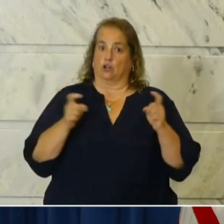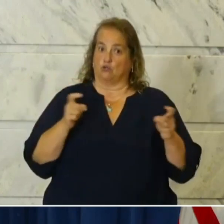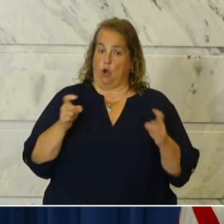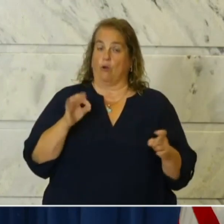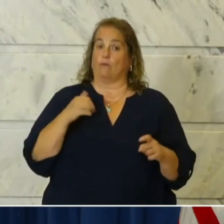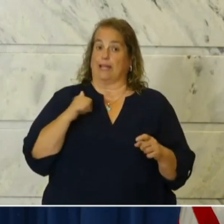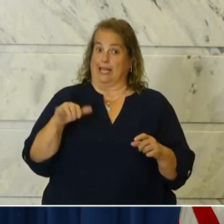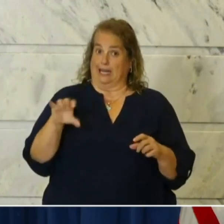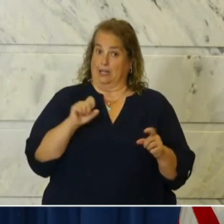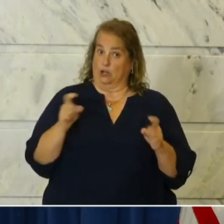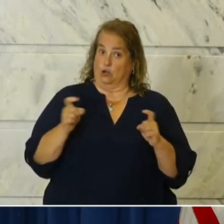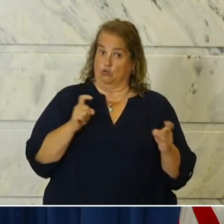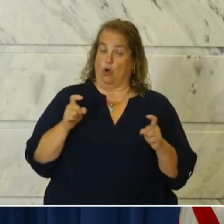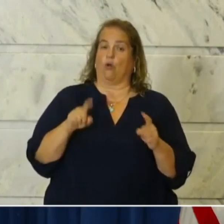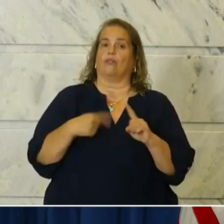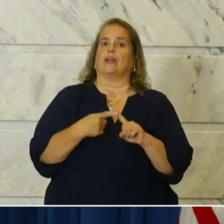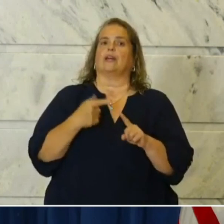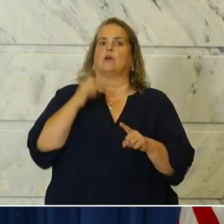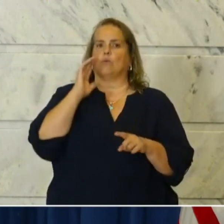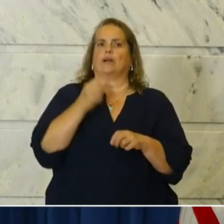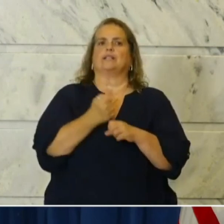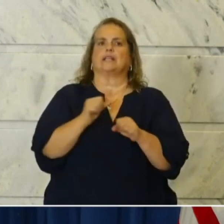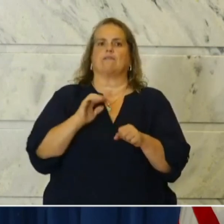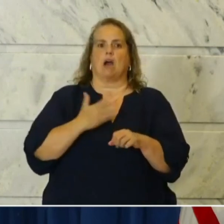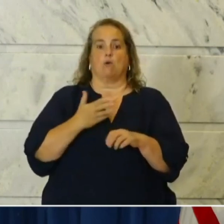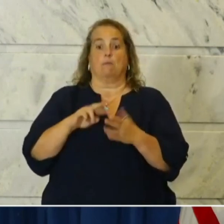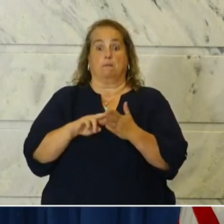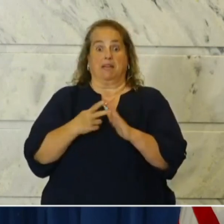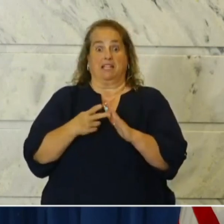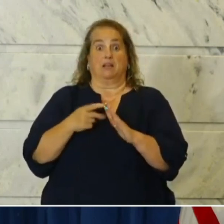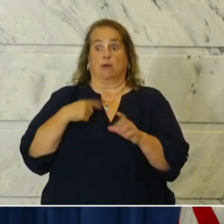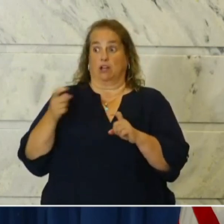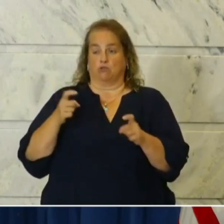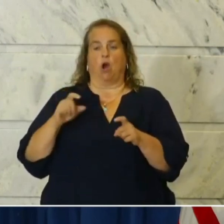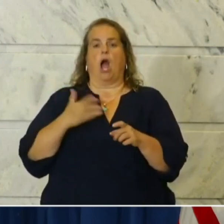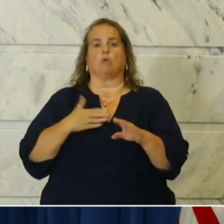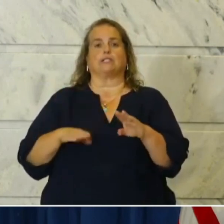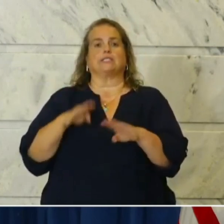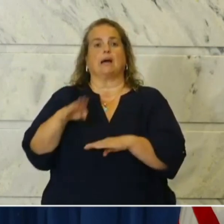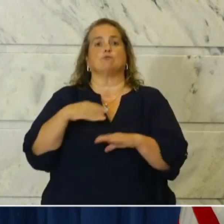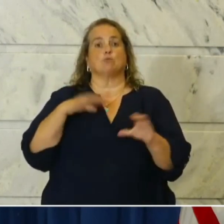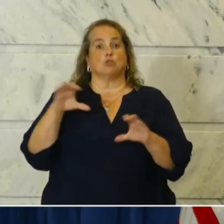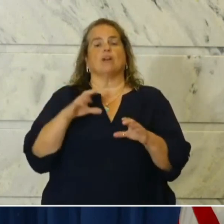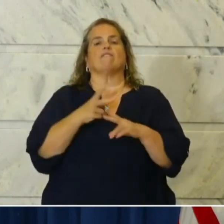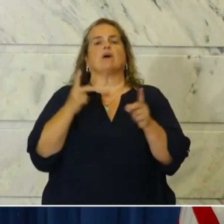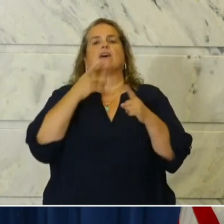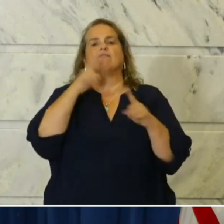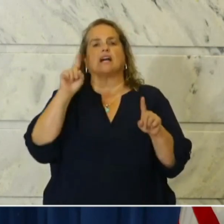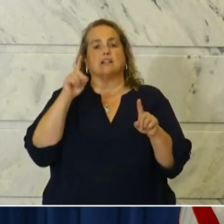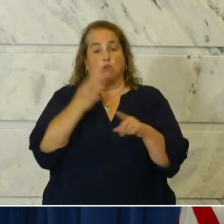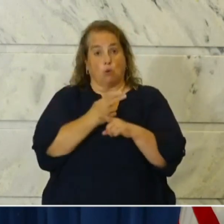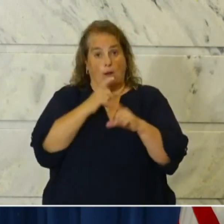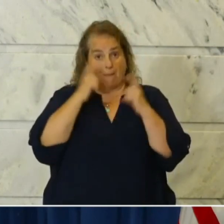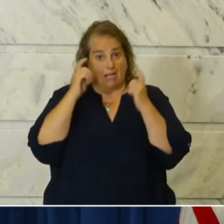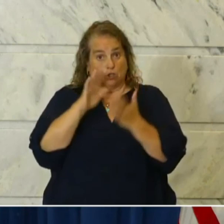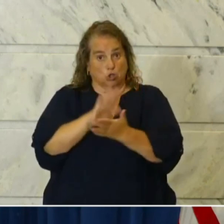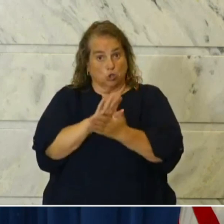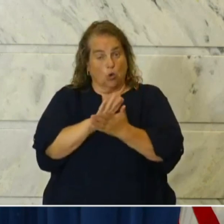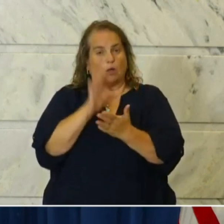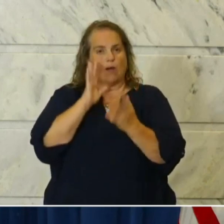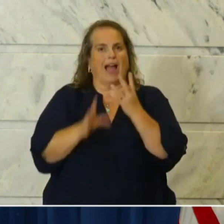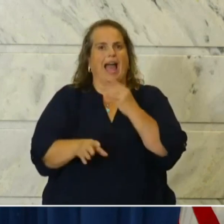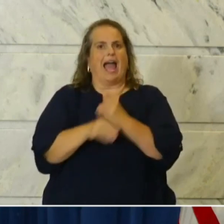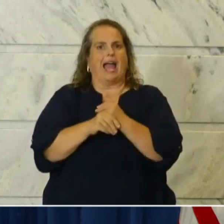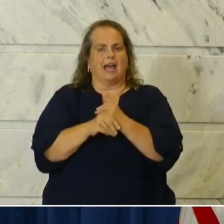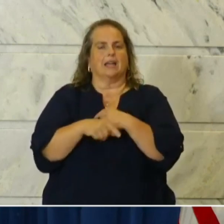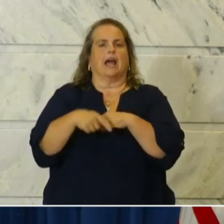get control of it, it will also say the steps we are taking are very effective. In other words, if everybody wears a mask in school, that it's going to add a